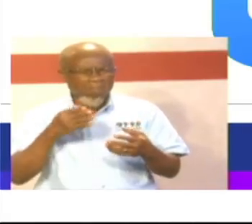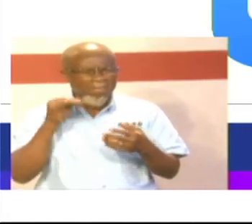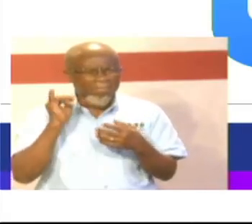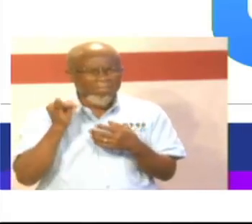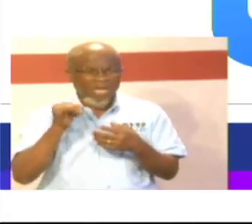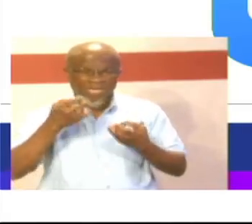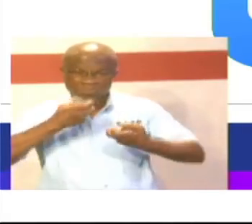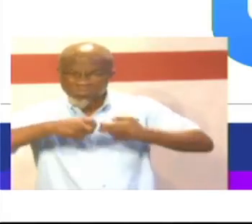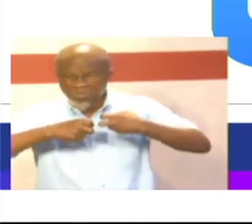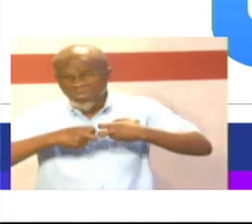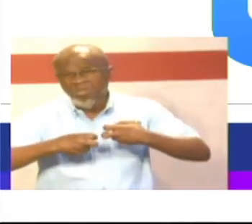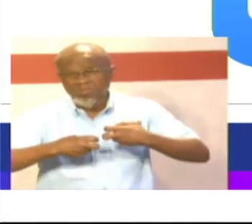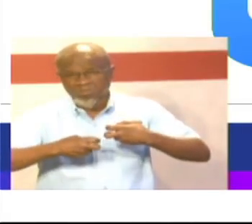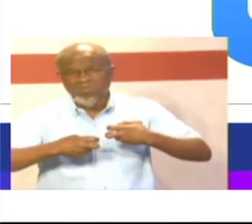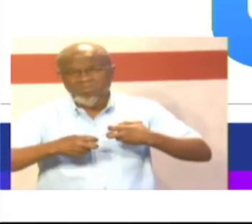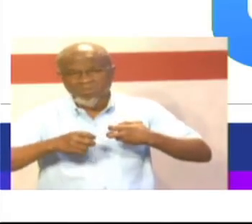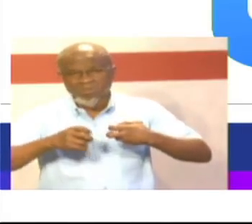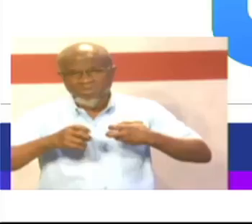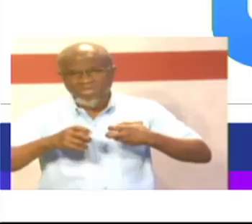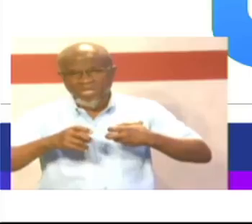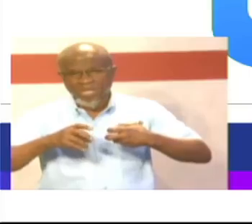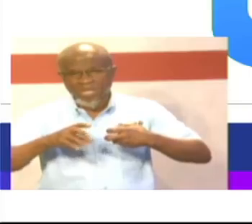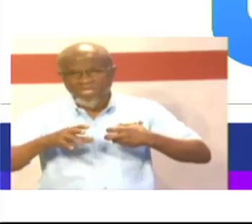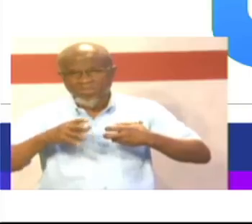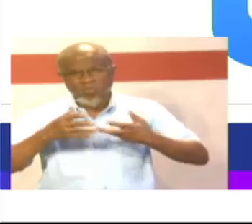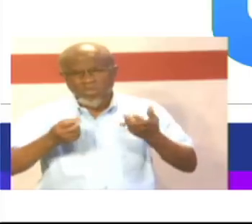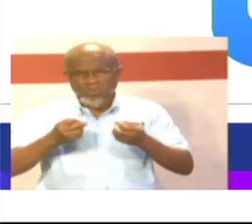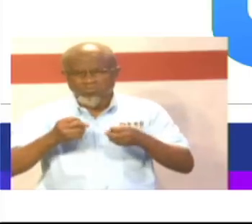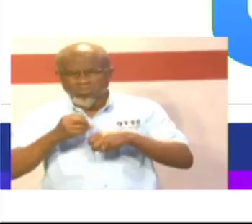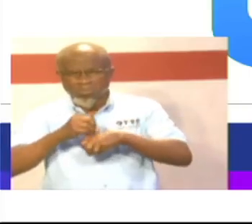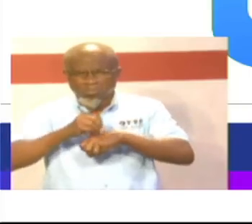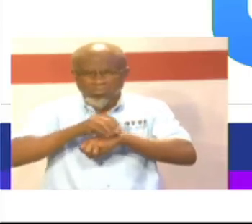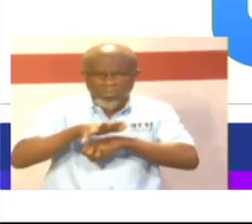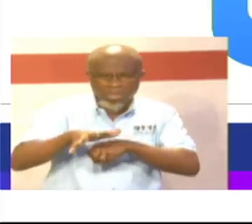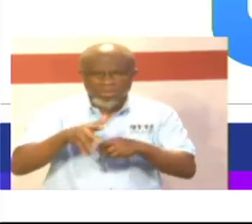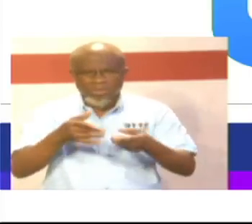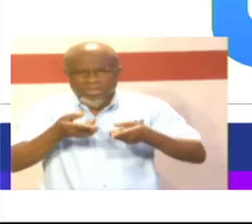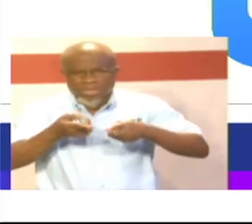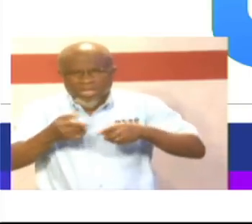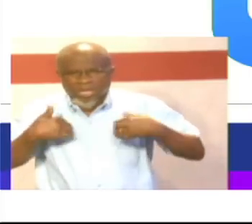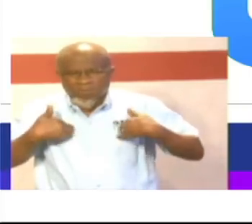and how much of an impact does that have on our demand for ICU spaces?